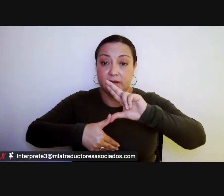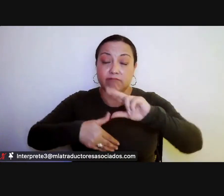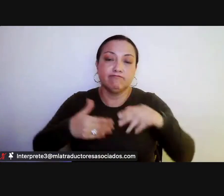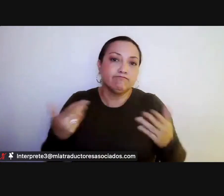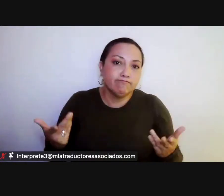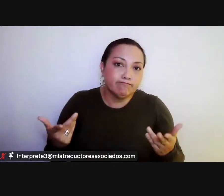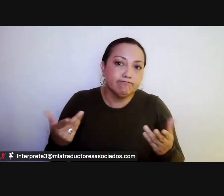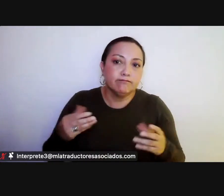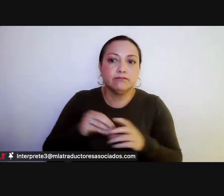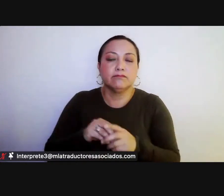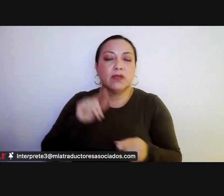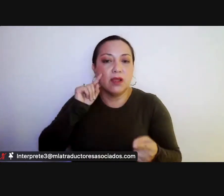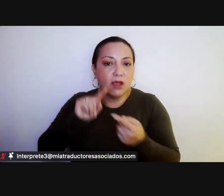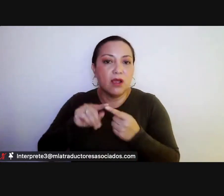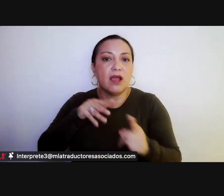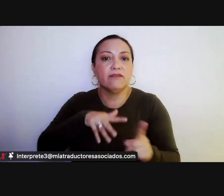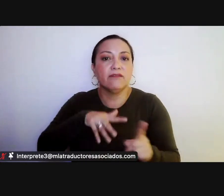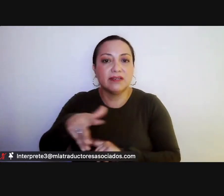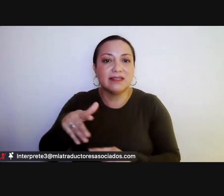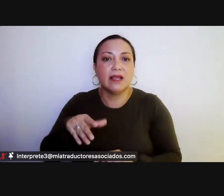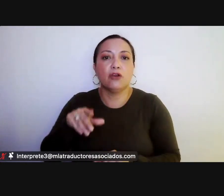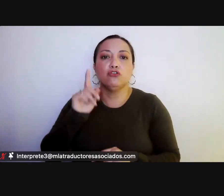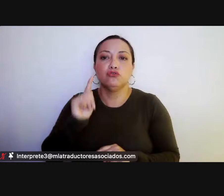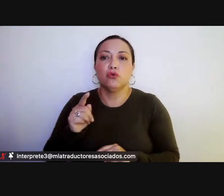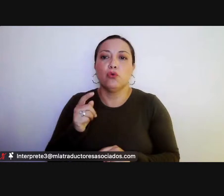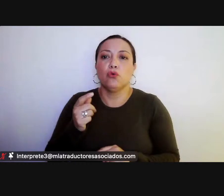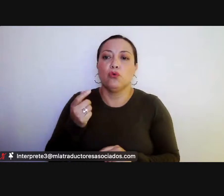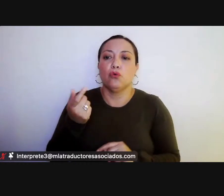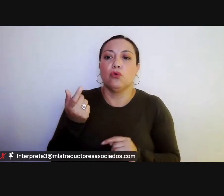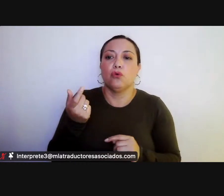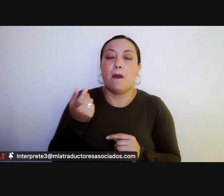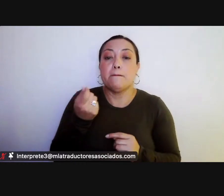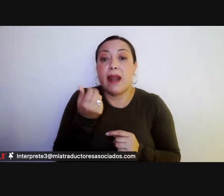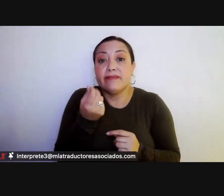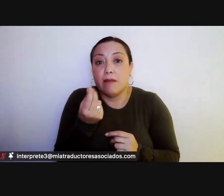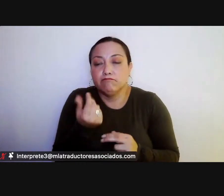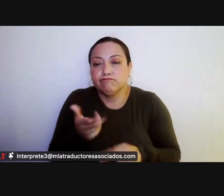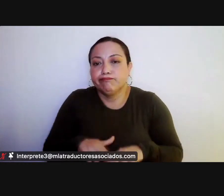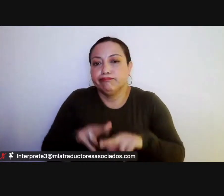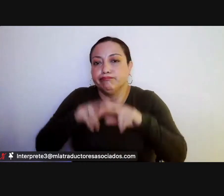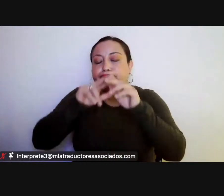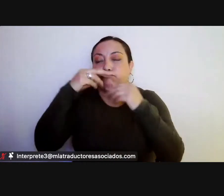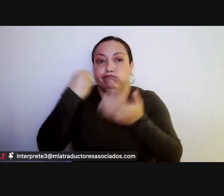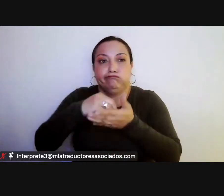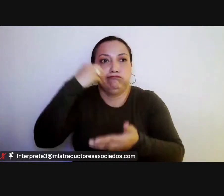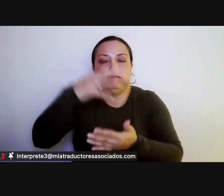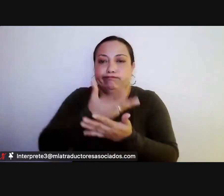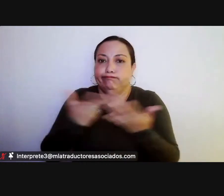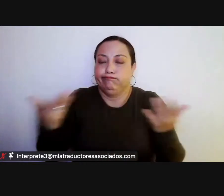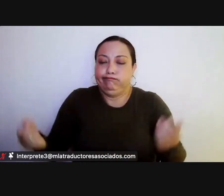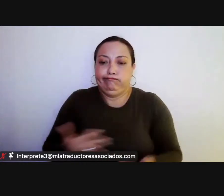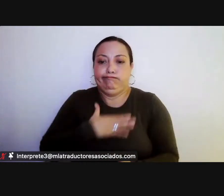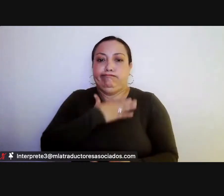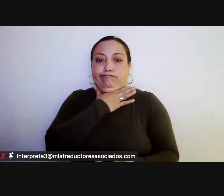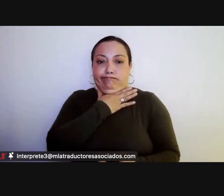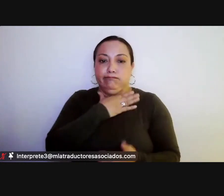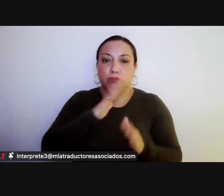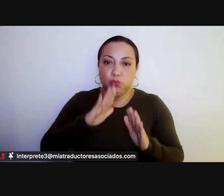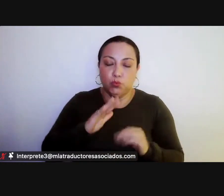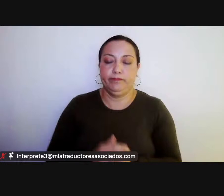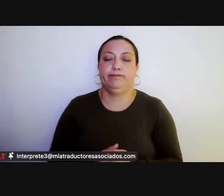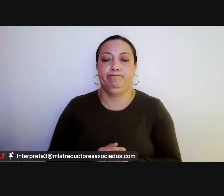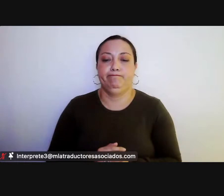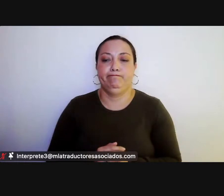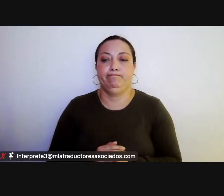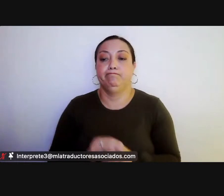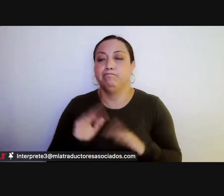American region, that brought to an inflationary tendency. For the